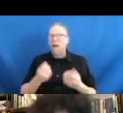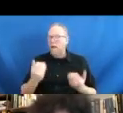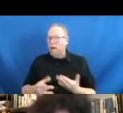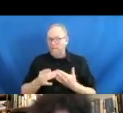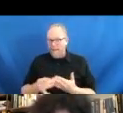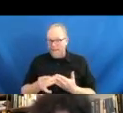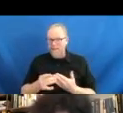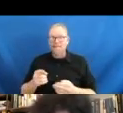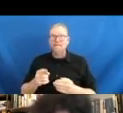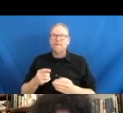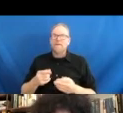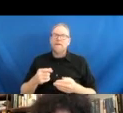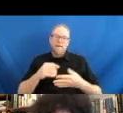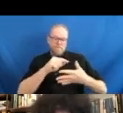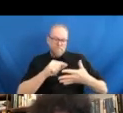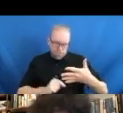at the